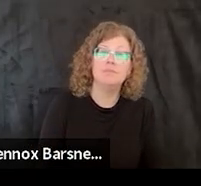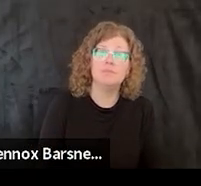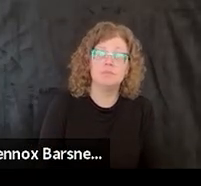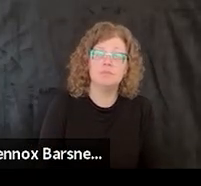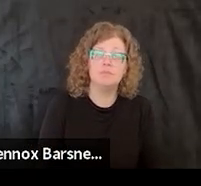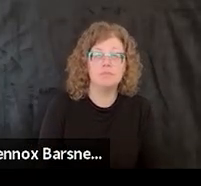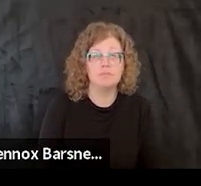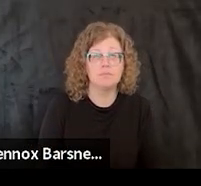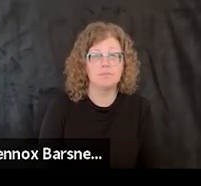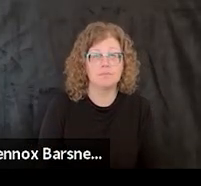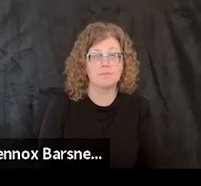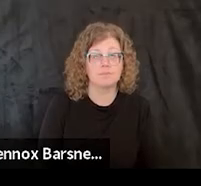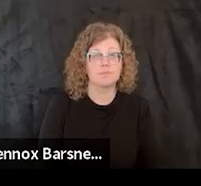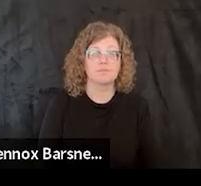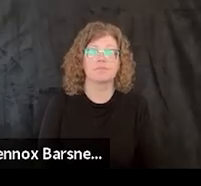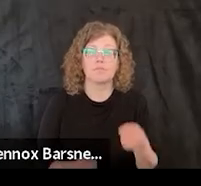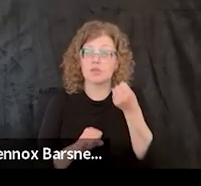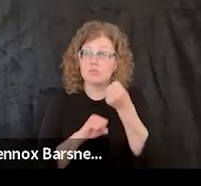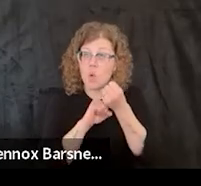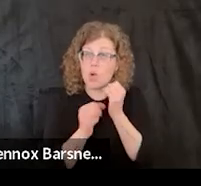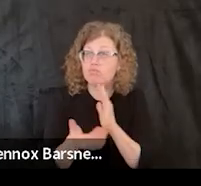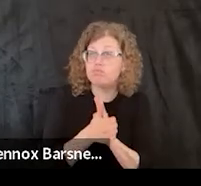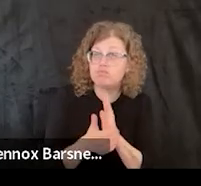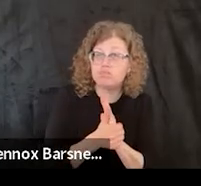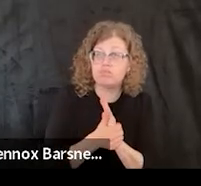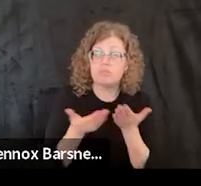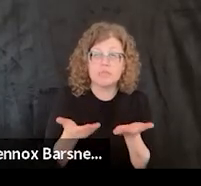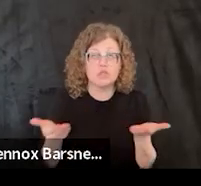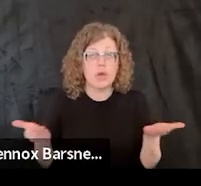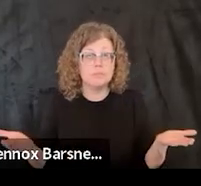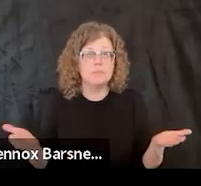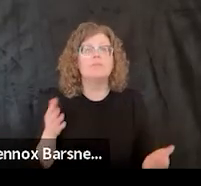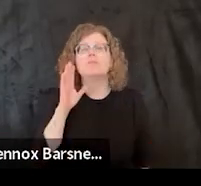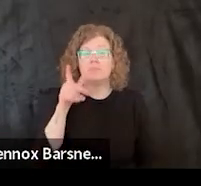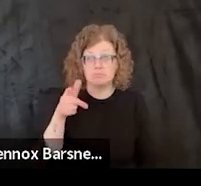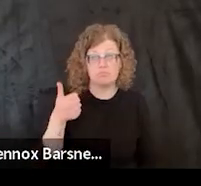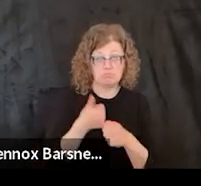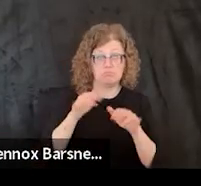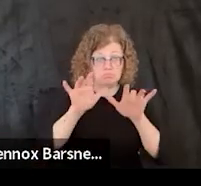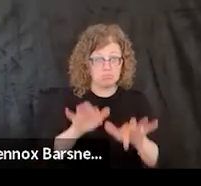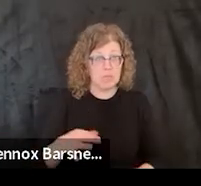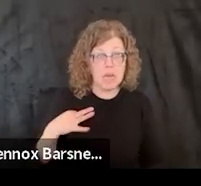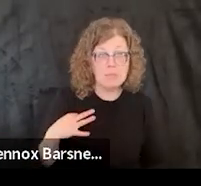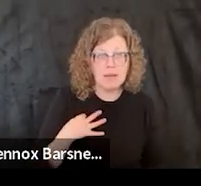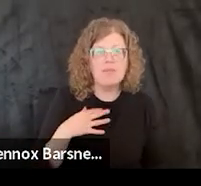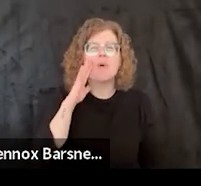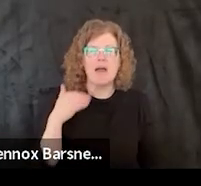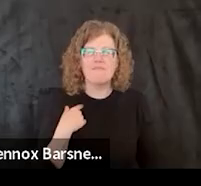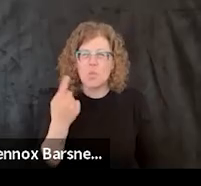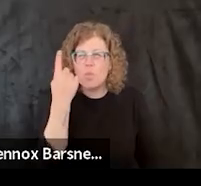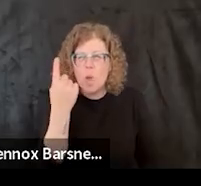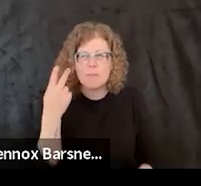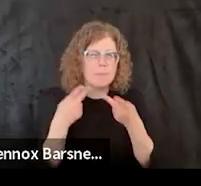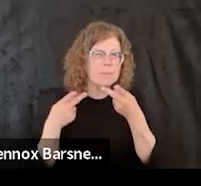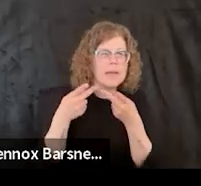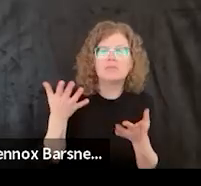Support material. There will be one support material area in the application. There are options to include